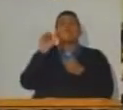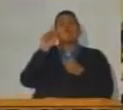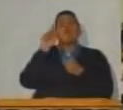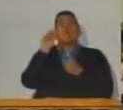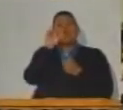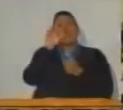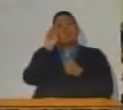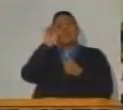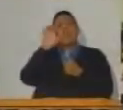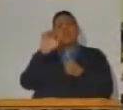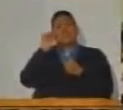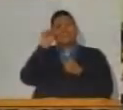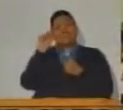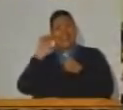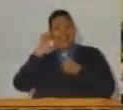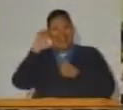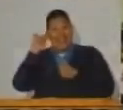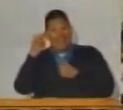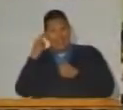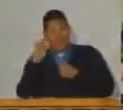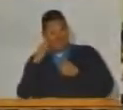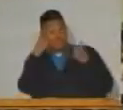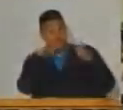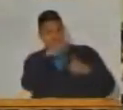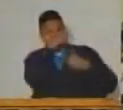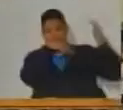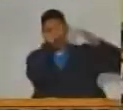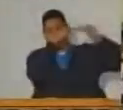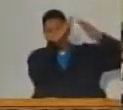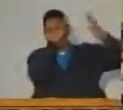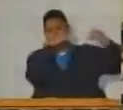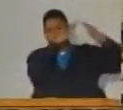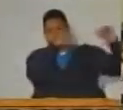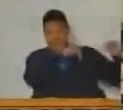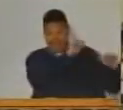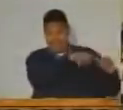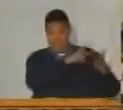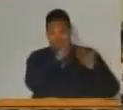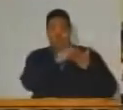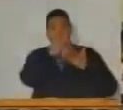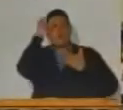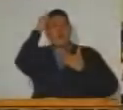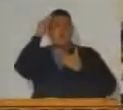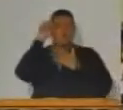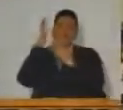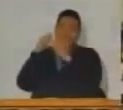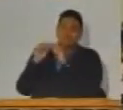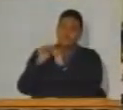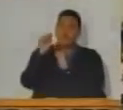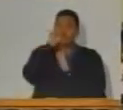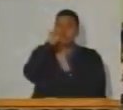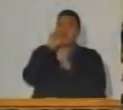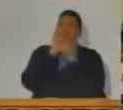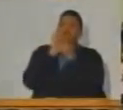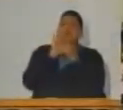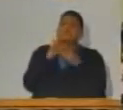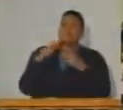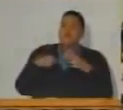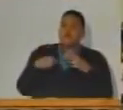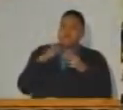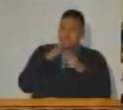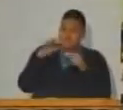St. Catherine. For this project, the government will, in collaboration with a private partner, conduct